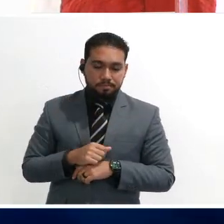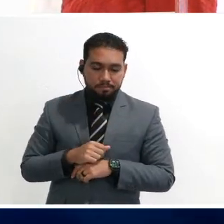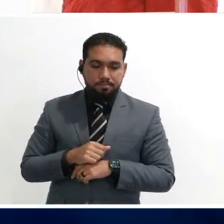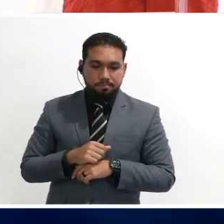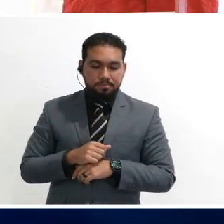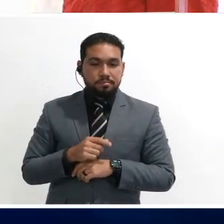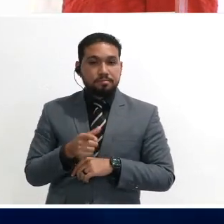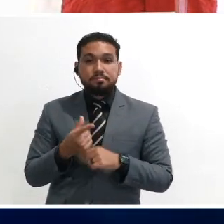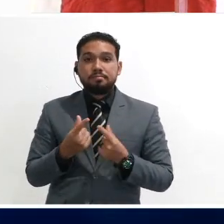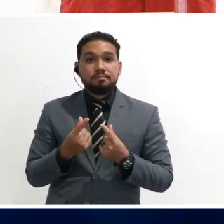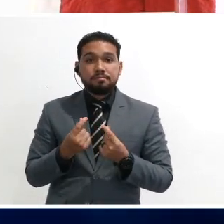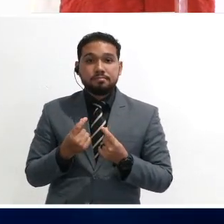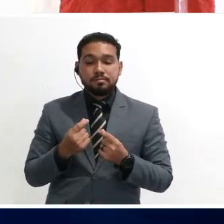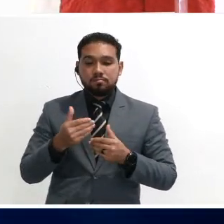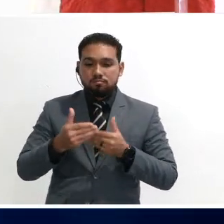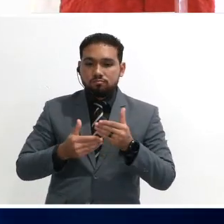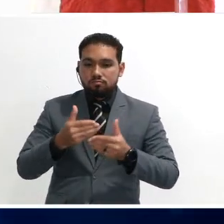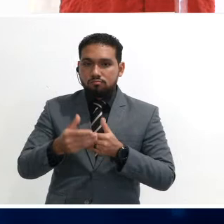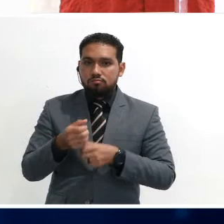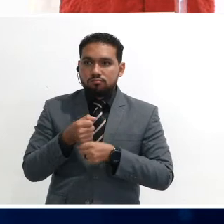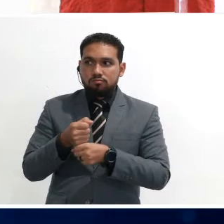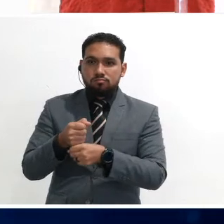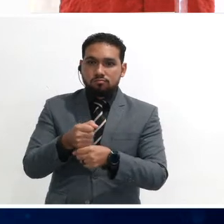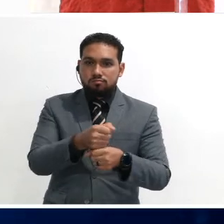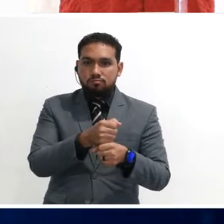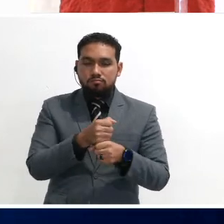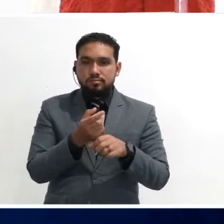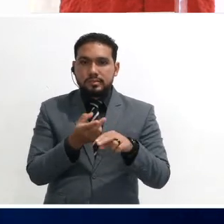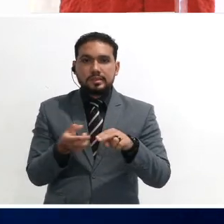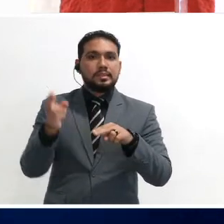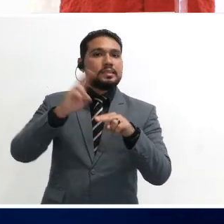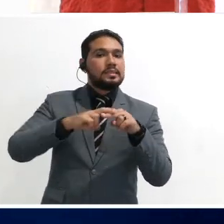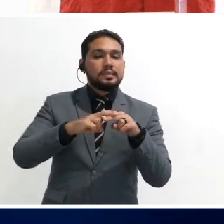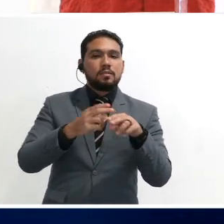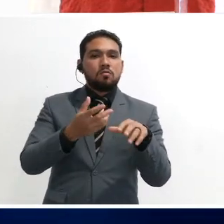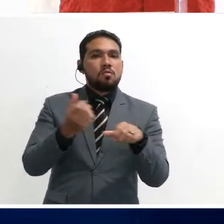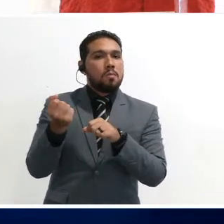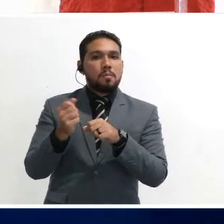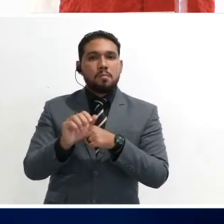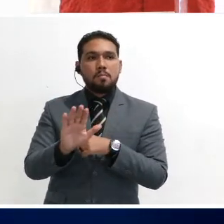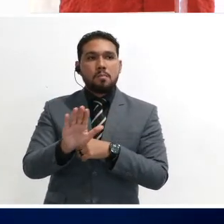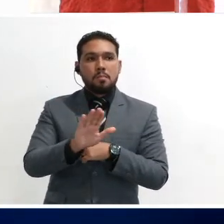soon, chip-to-wafer hybrid bonding.